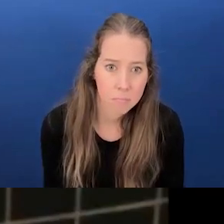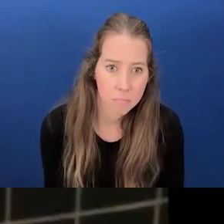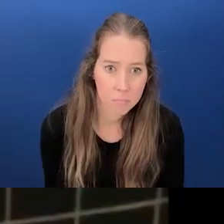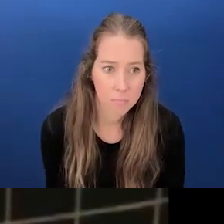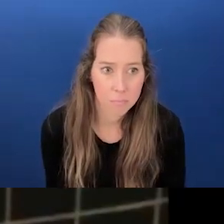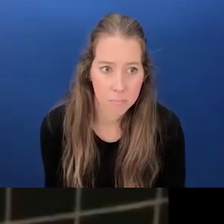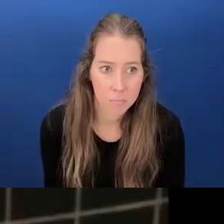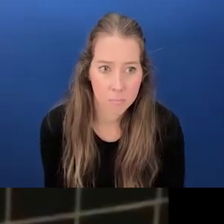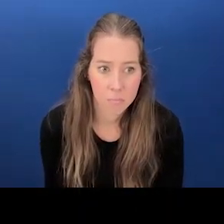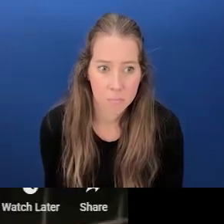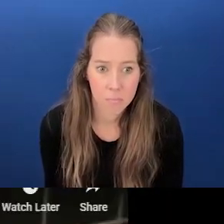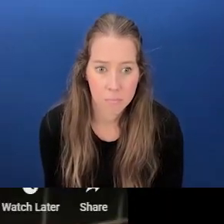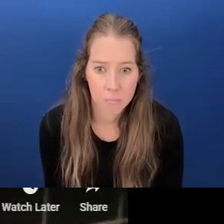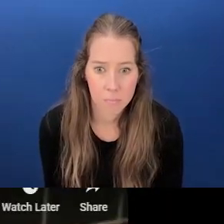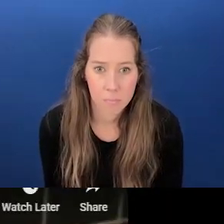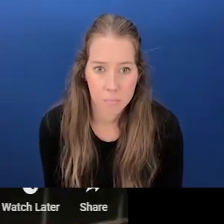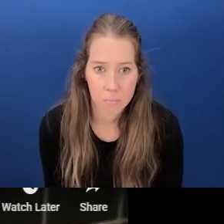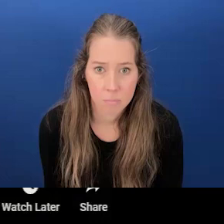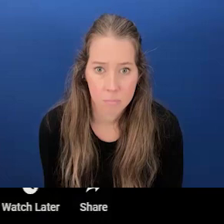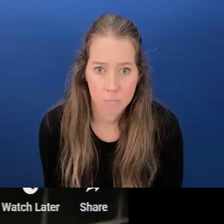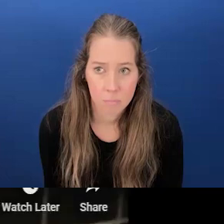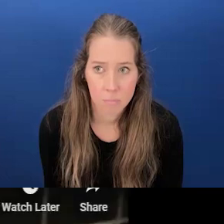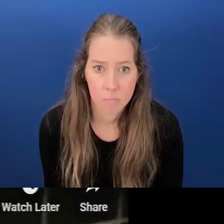Yeah, that's starting to look right.